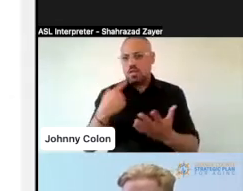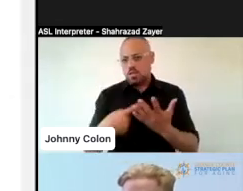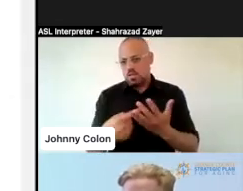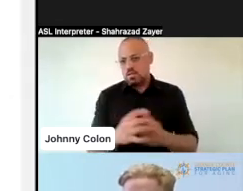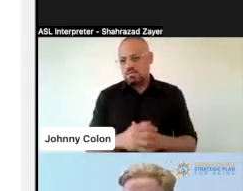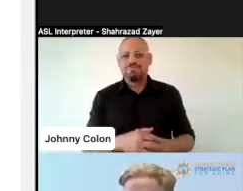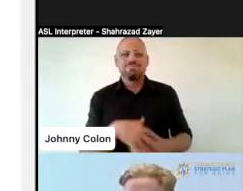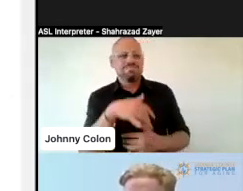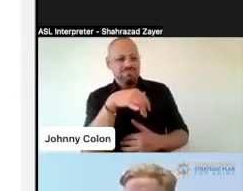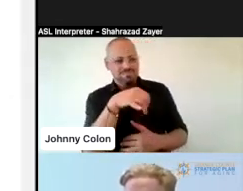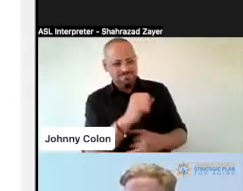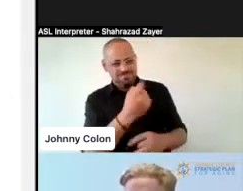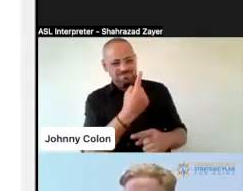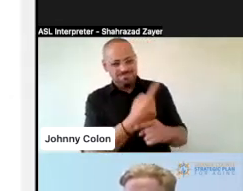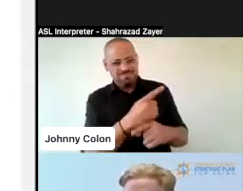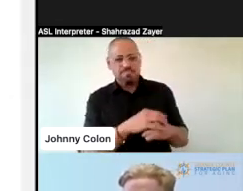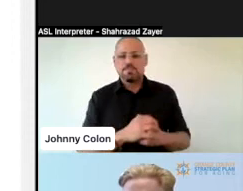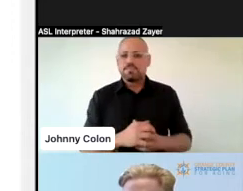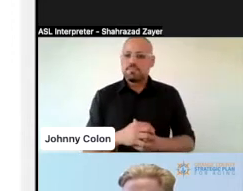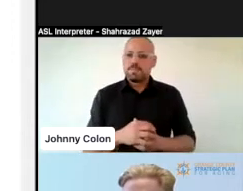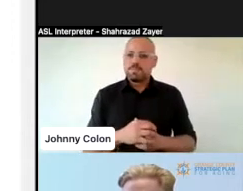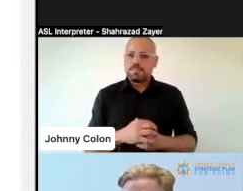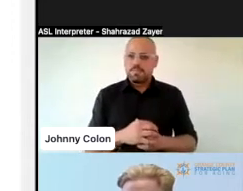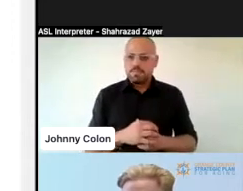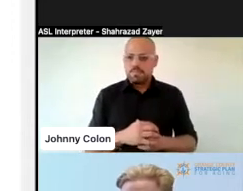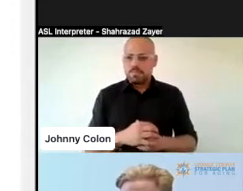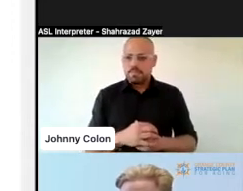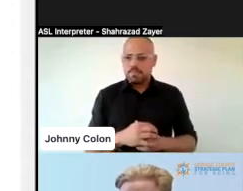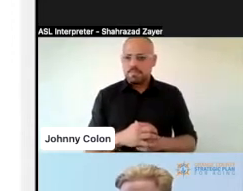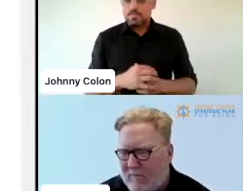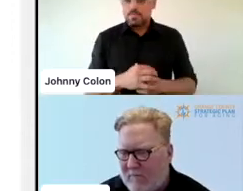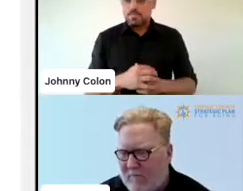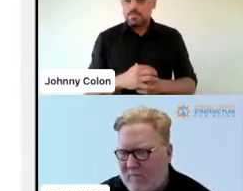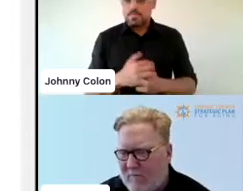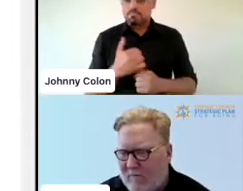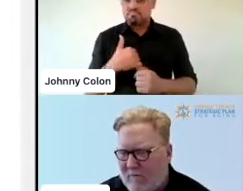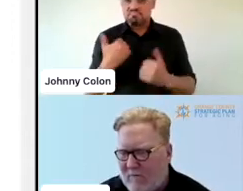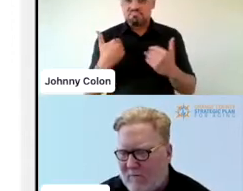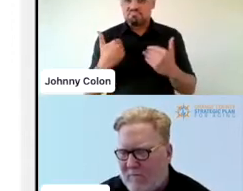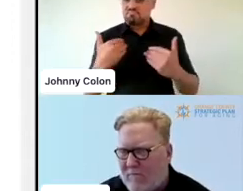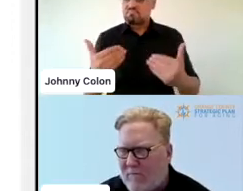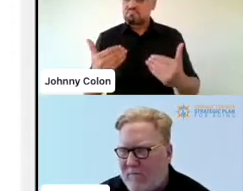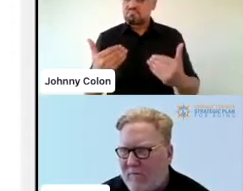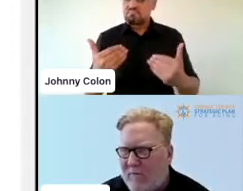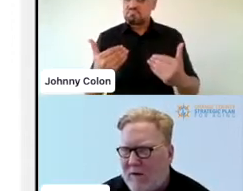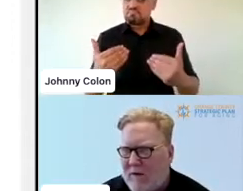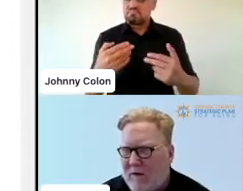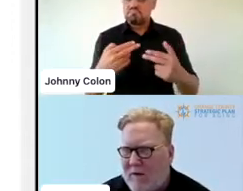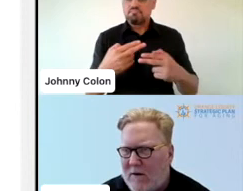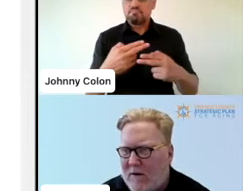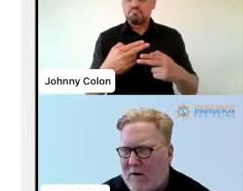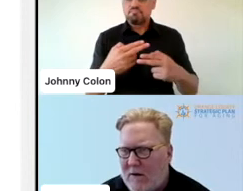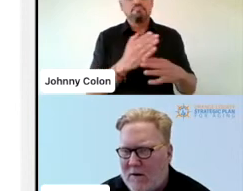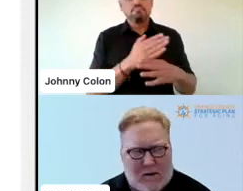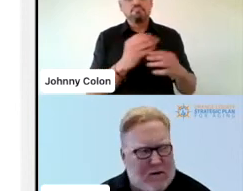It is. So, yes, I'm going to go ahead and share my